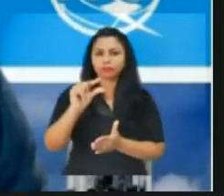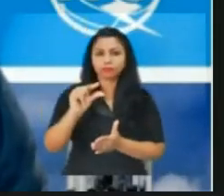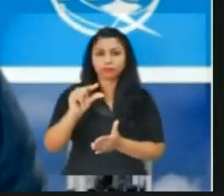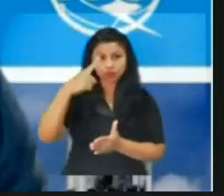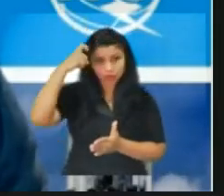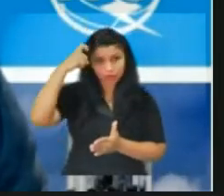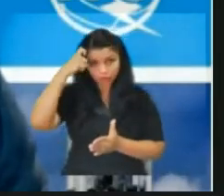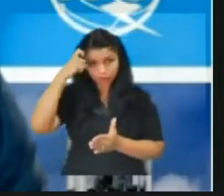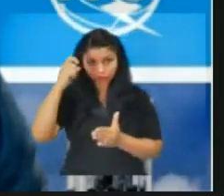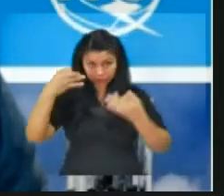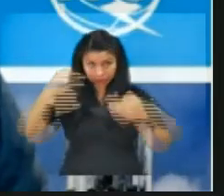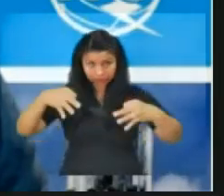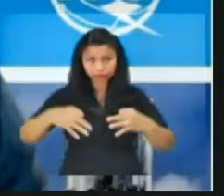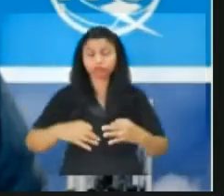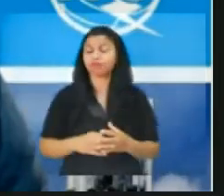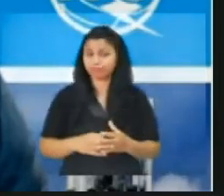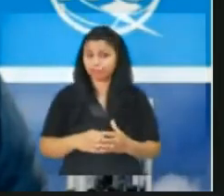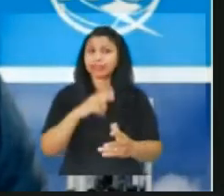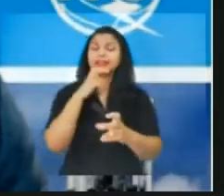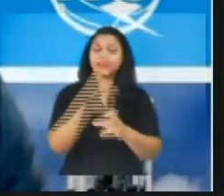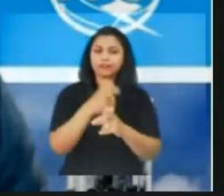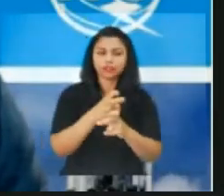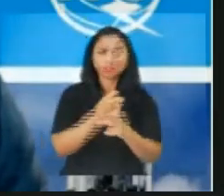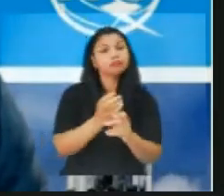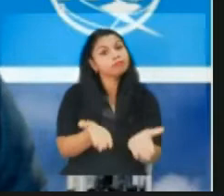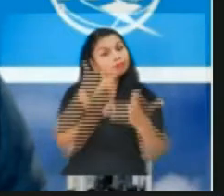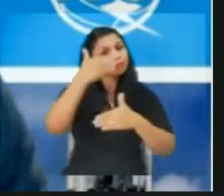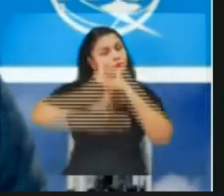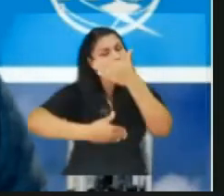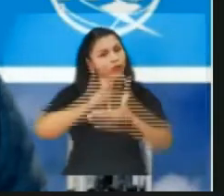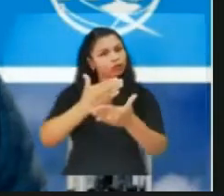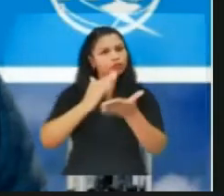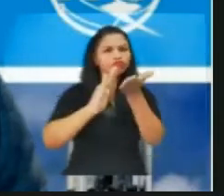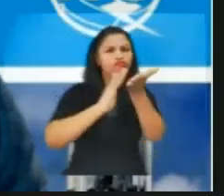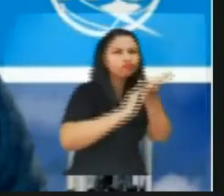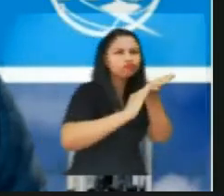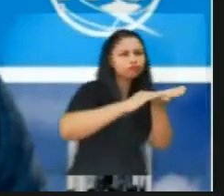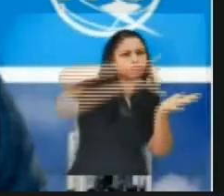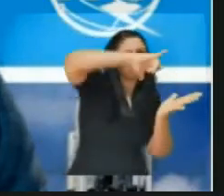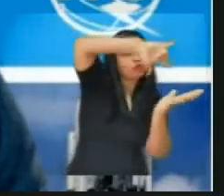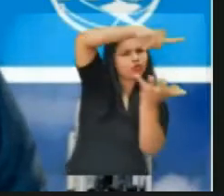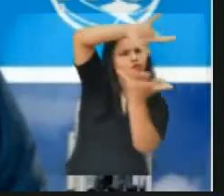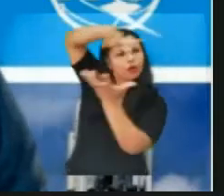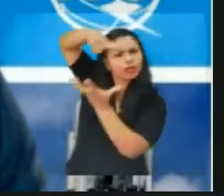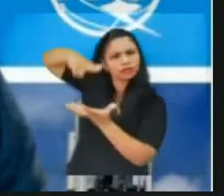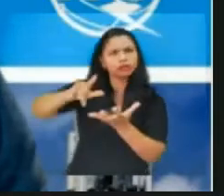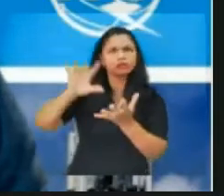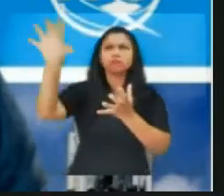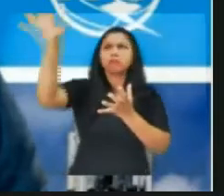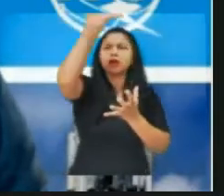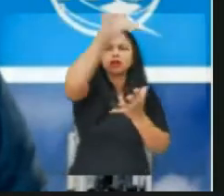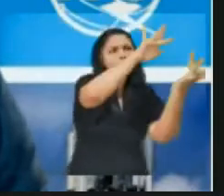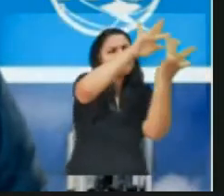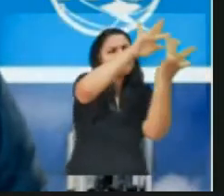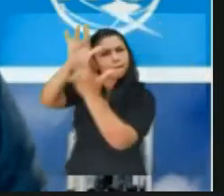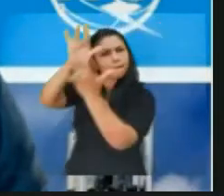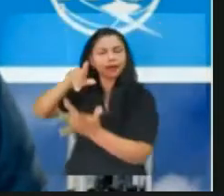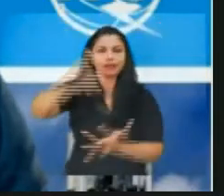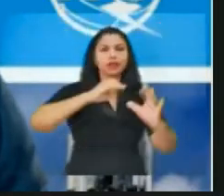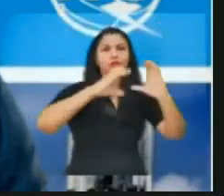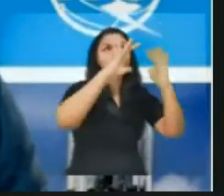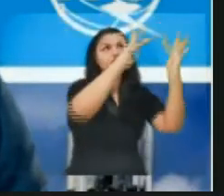This is not a minor challenge. The benefits are evident to find global solutions to a global problem. The